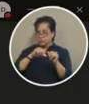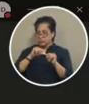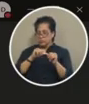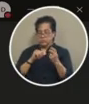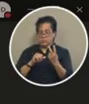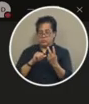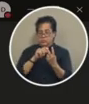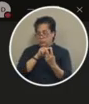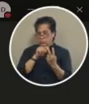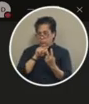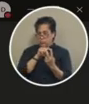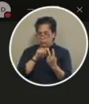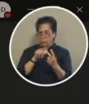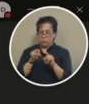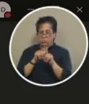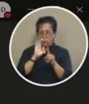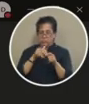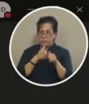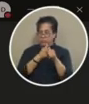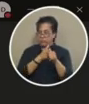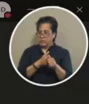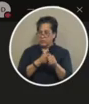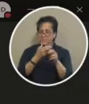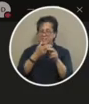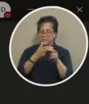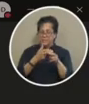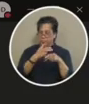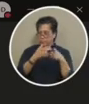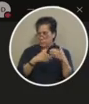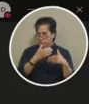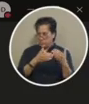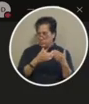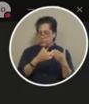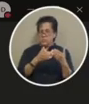these two items, we also followed the naming process.